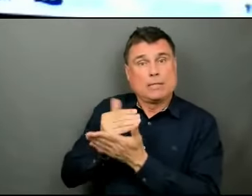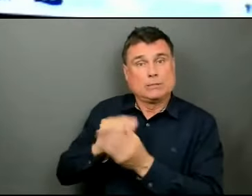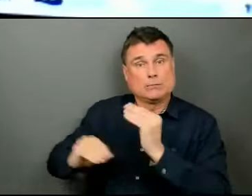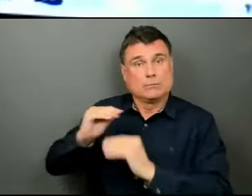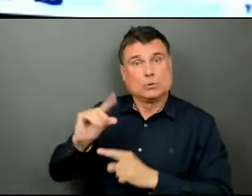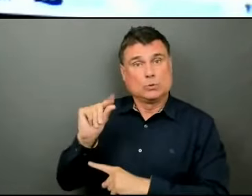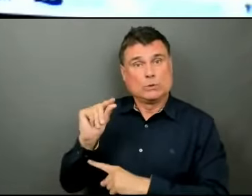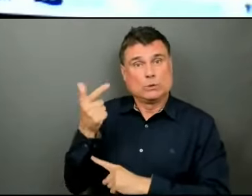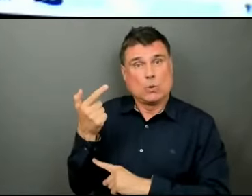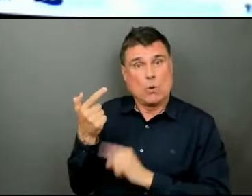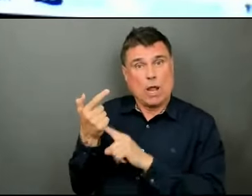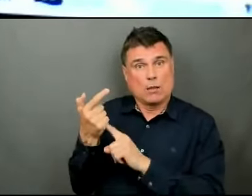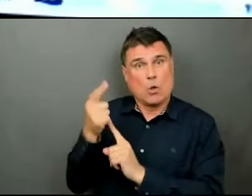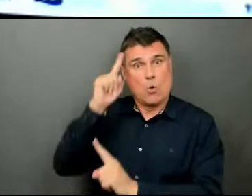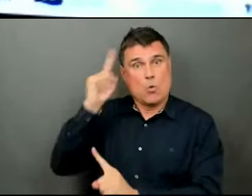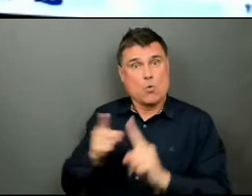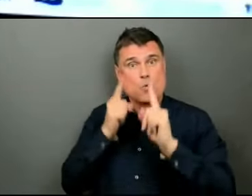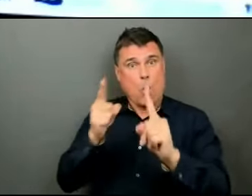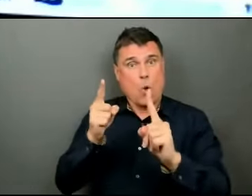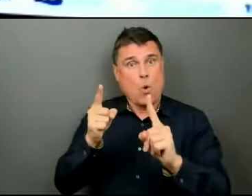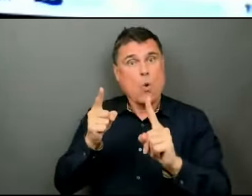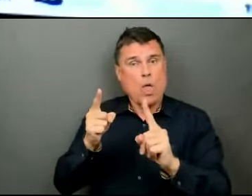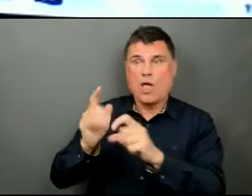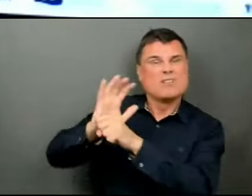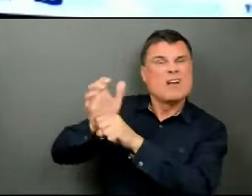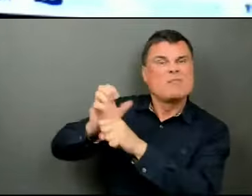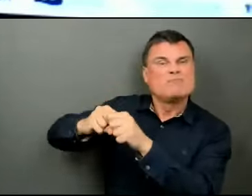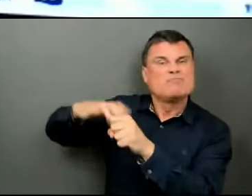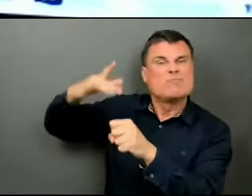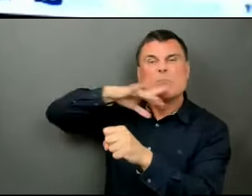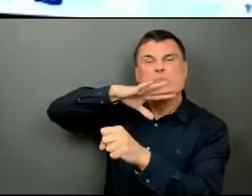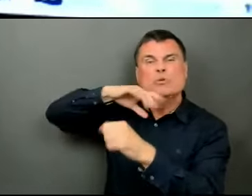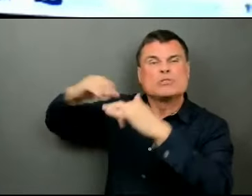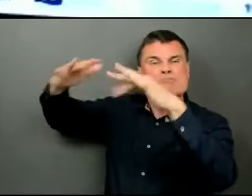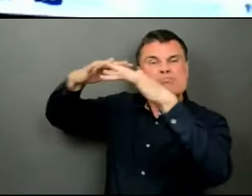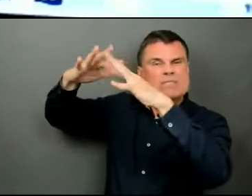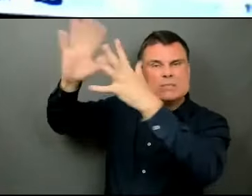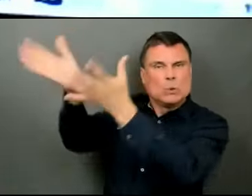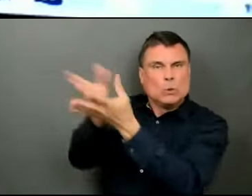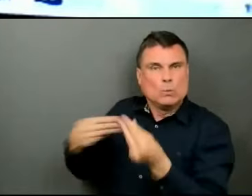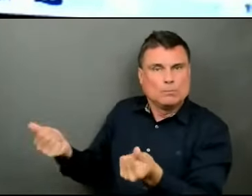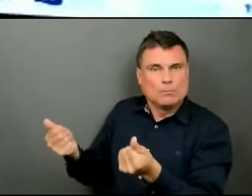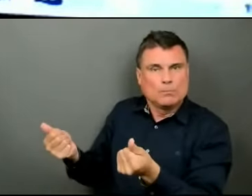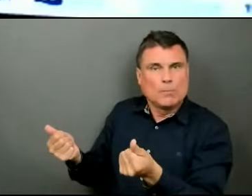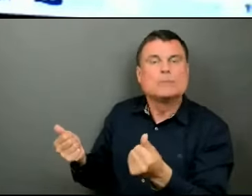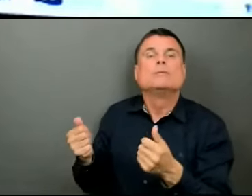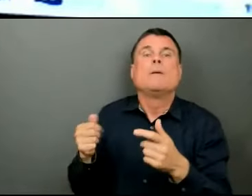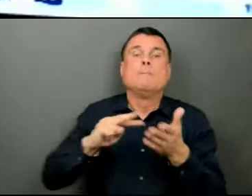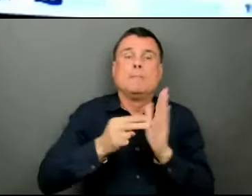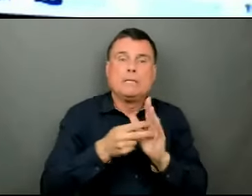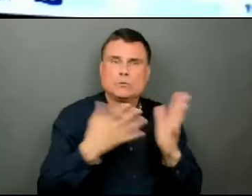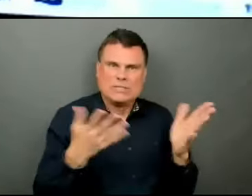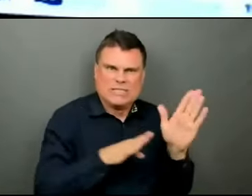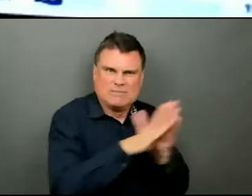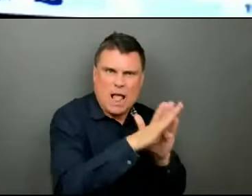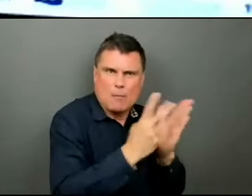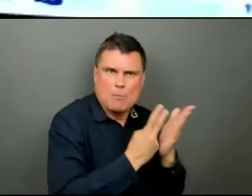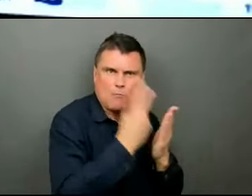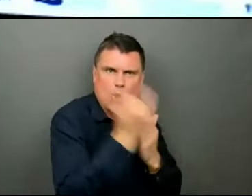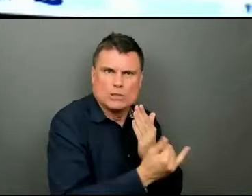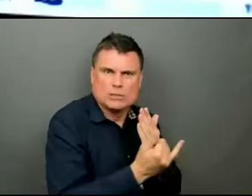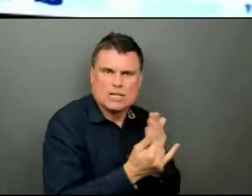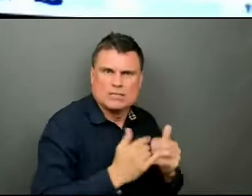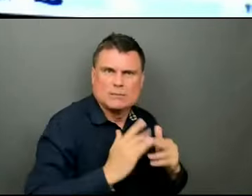term, punch our way out of the COVID-19 recession in the medium term, and build a more resilient Canada. One that is